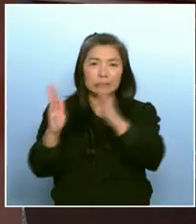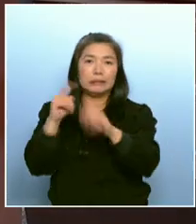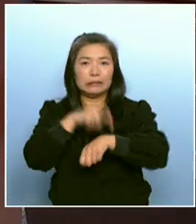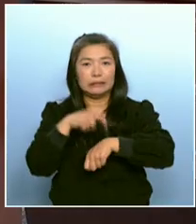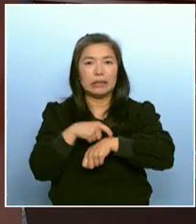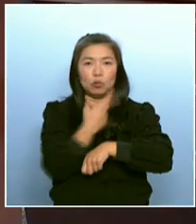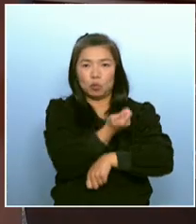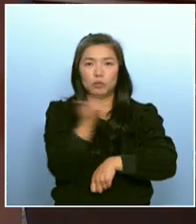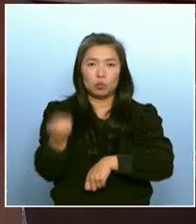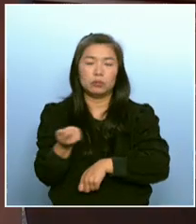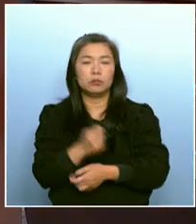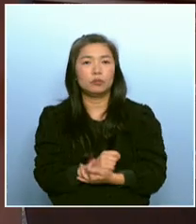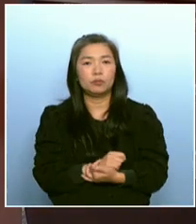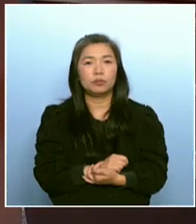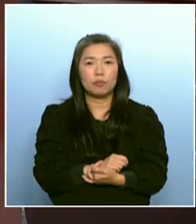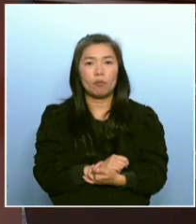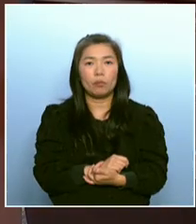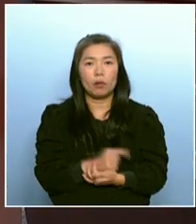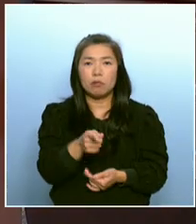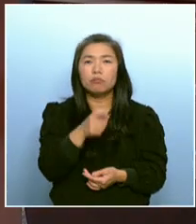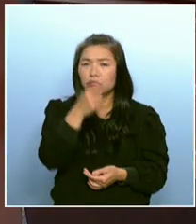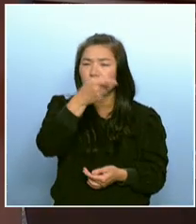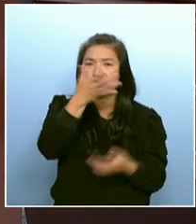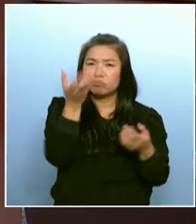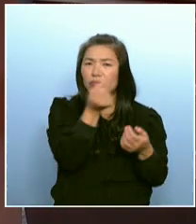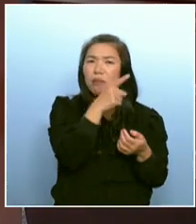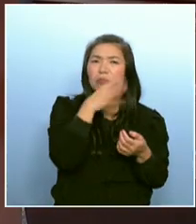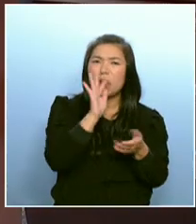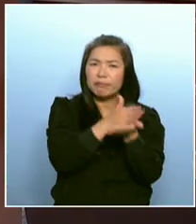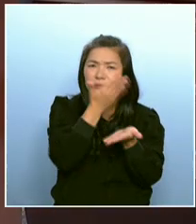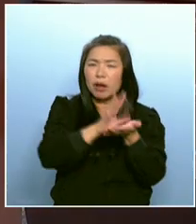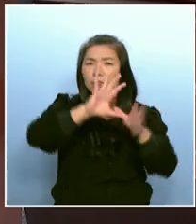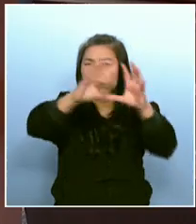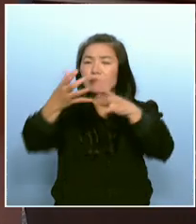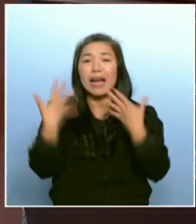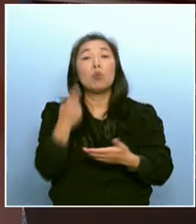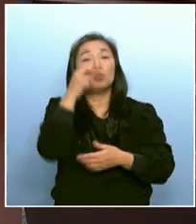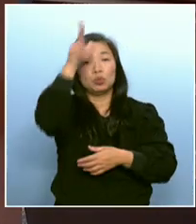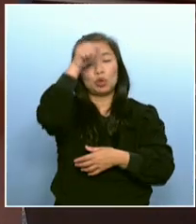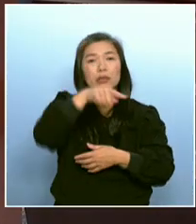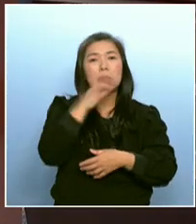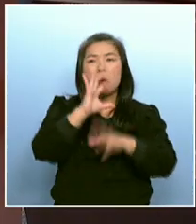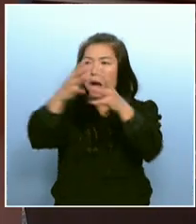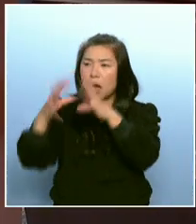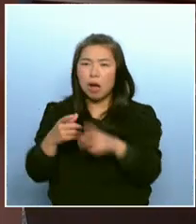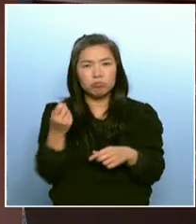from the time when they submit the application to when they actually get the service, how long does it take?